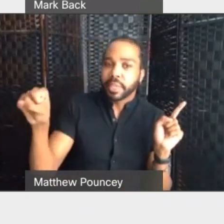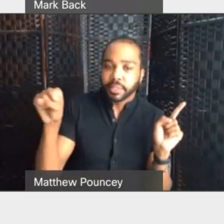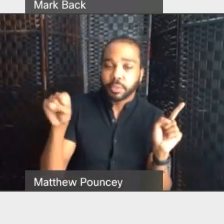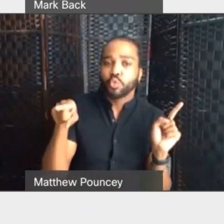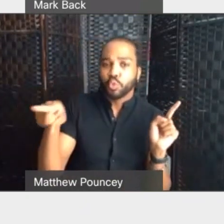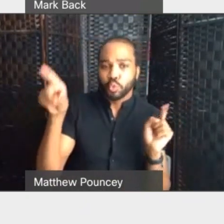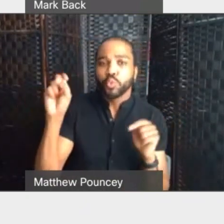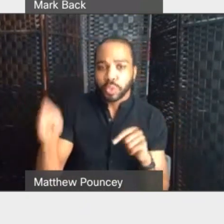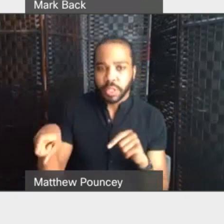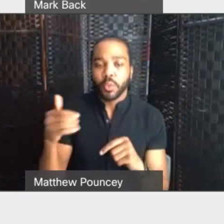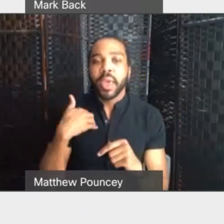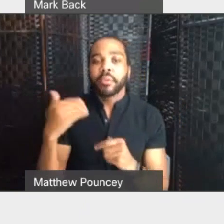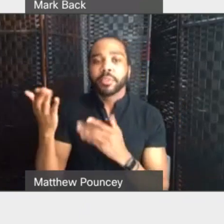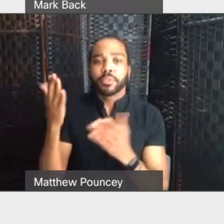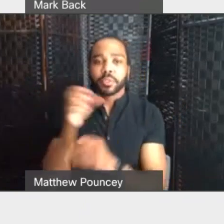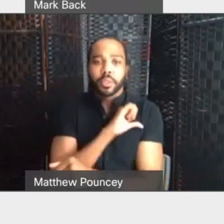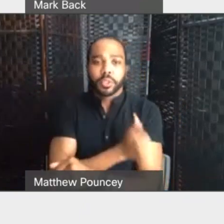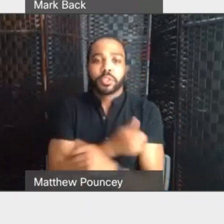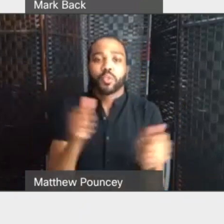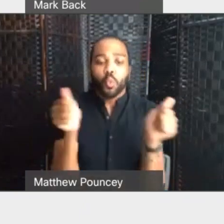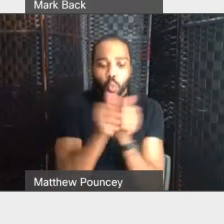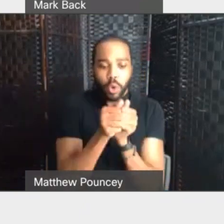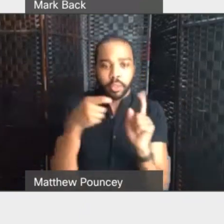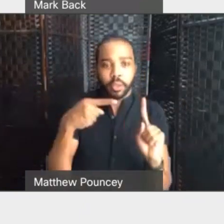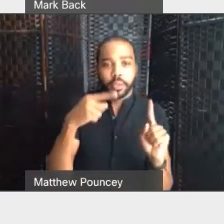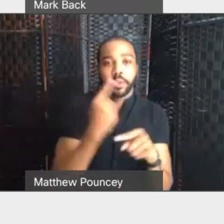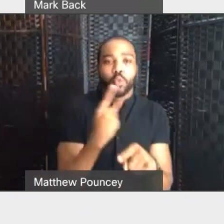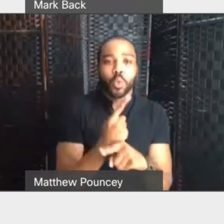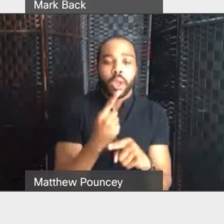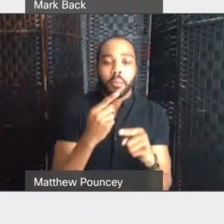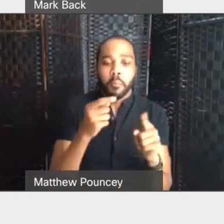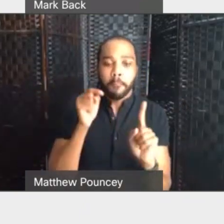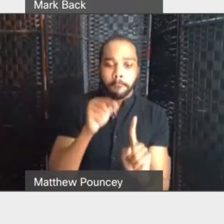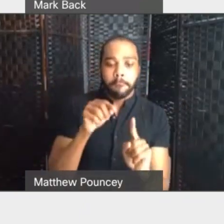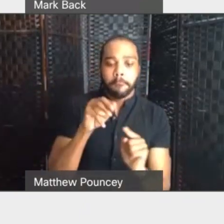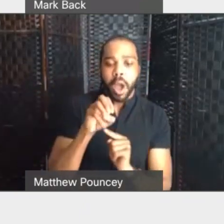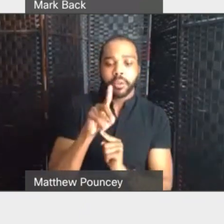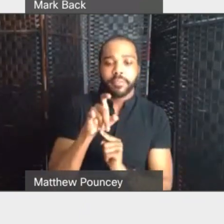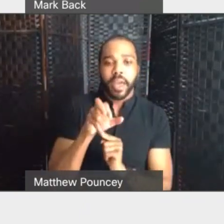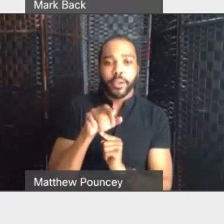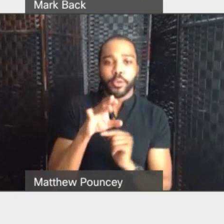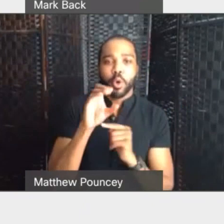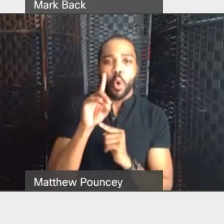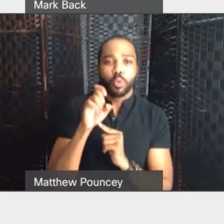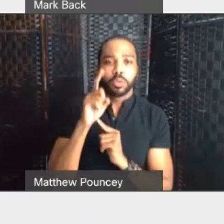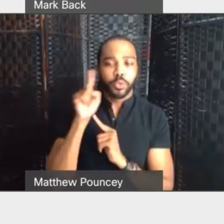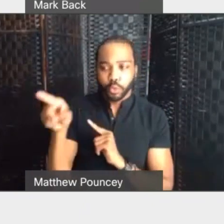service authorization with the correct modifier codes to be able to bill.